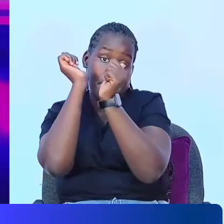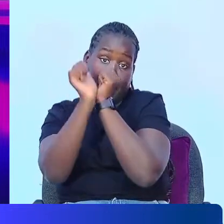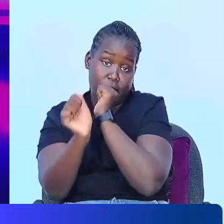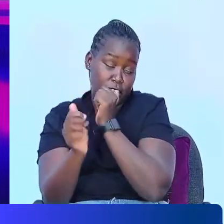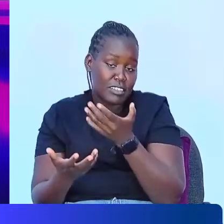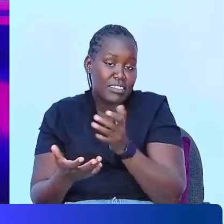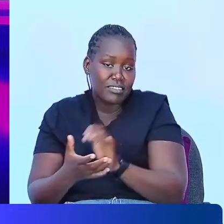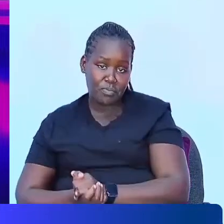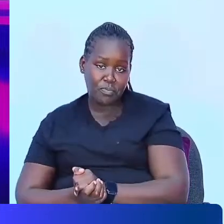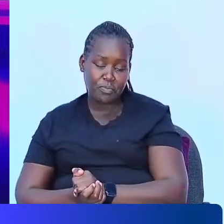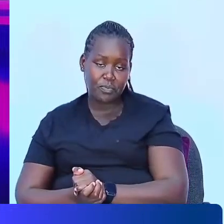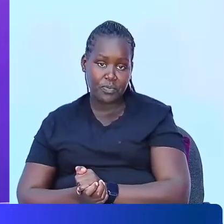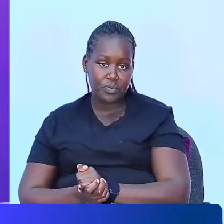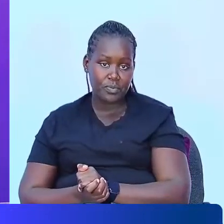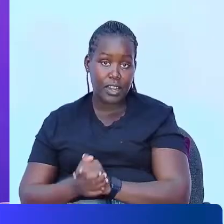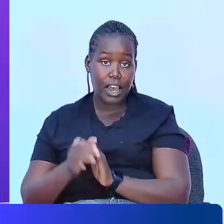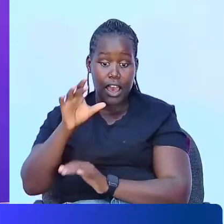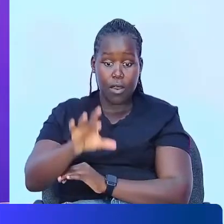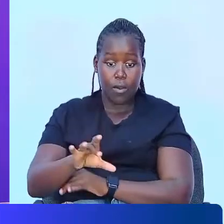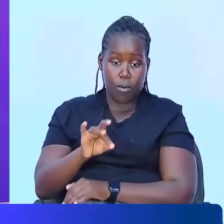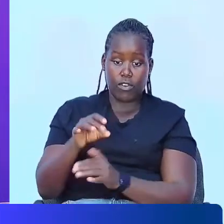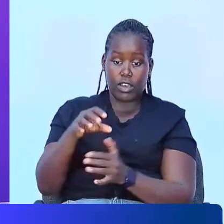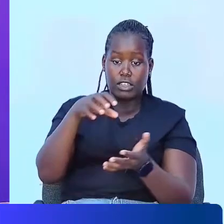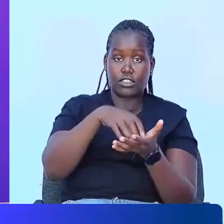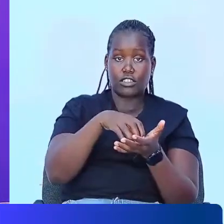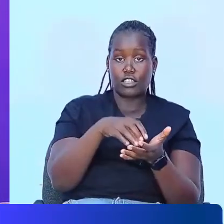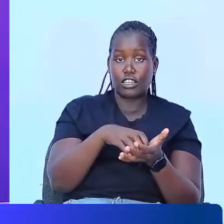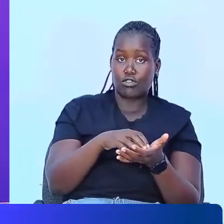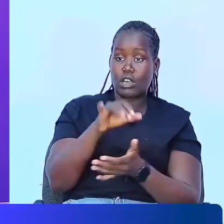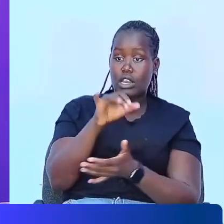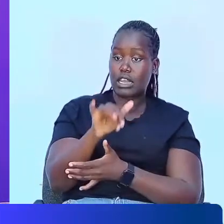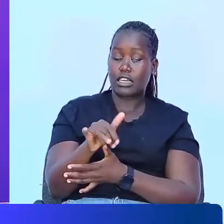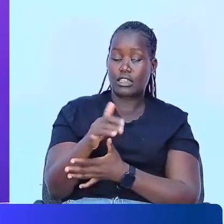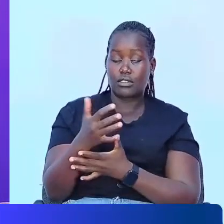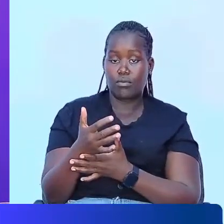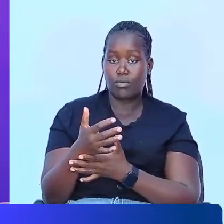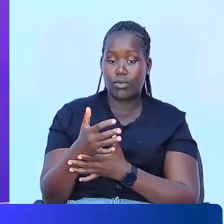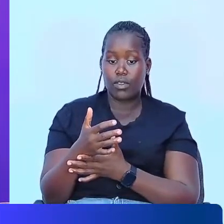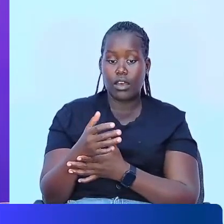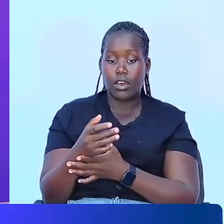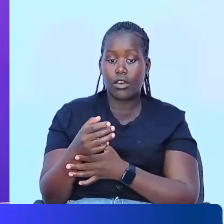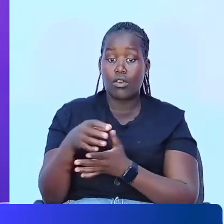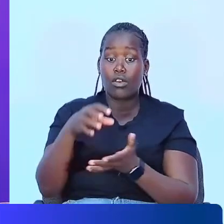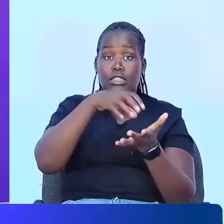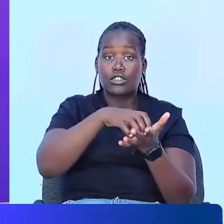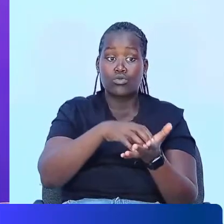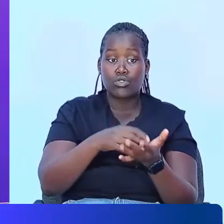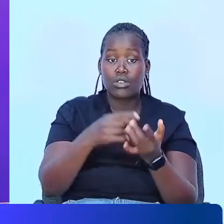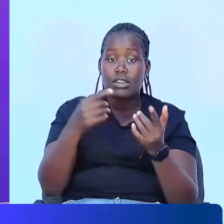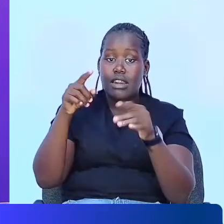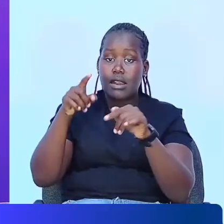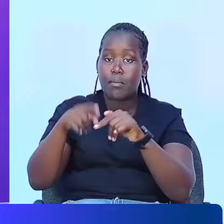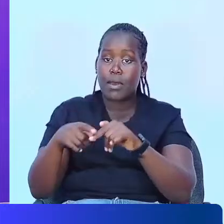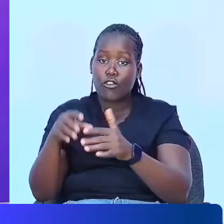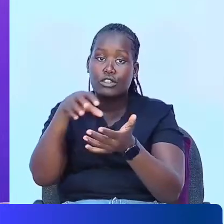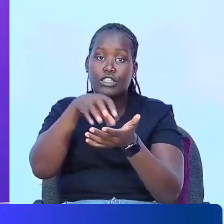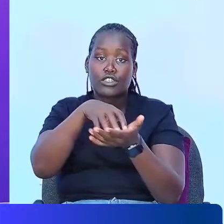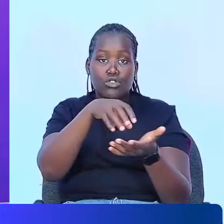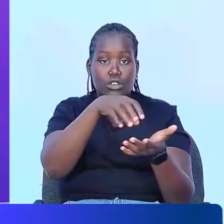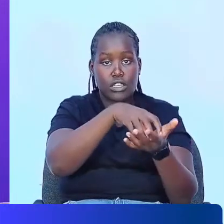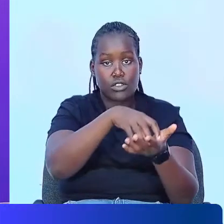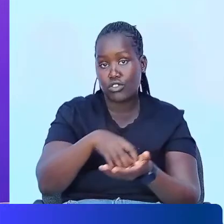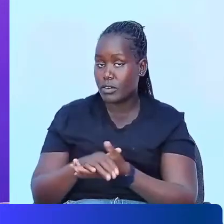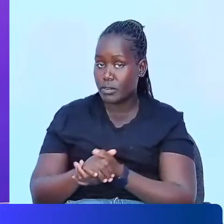the door? We find situations that we handle from situation to situation because na venye mtu